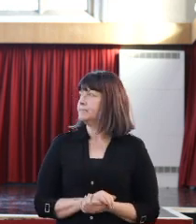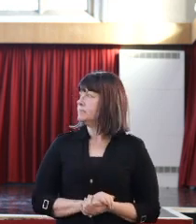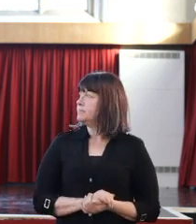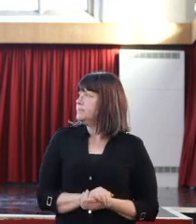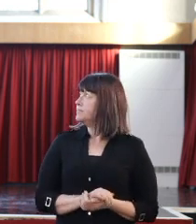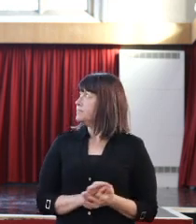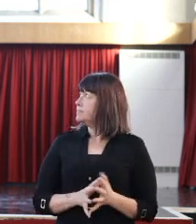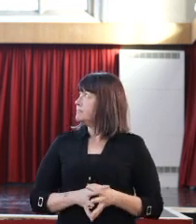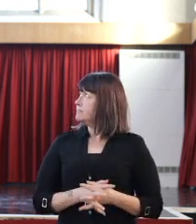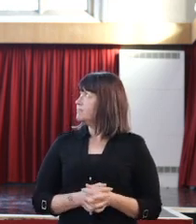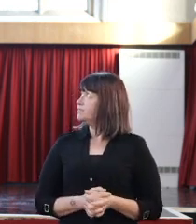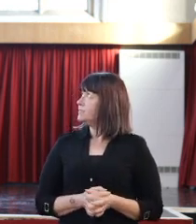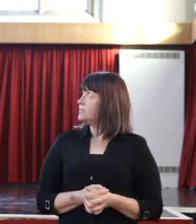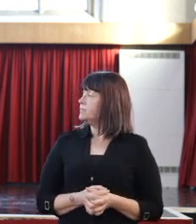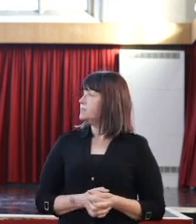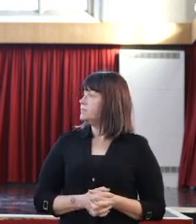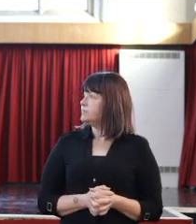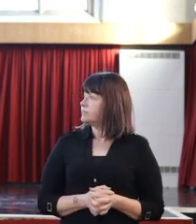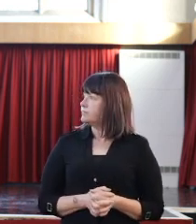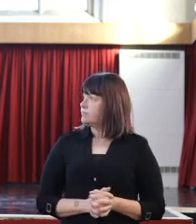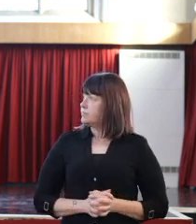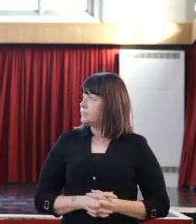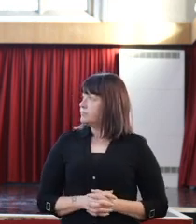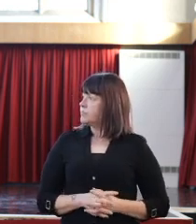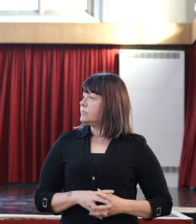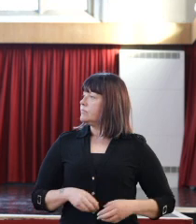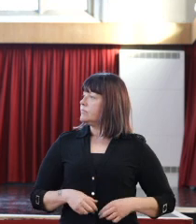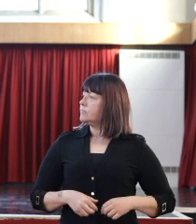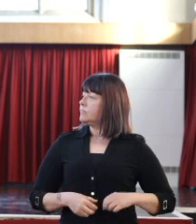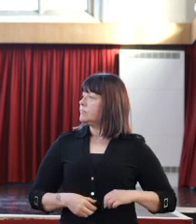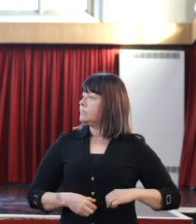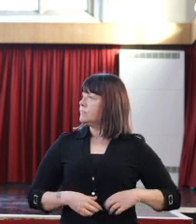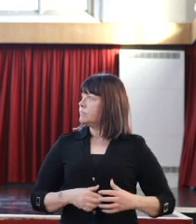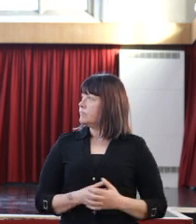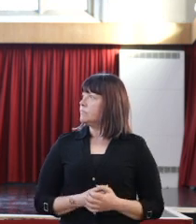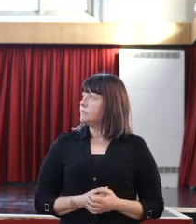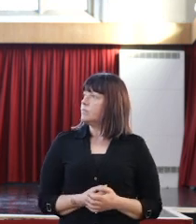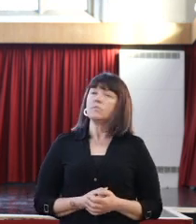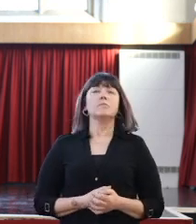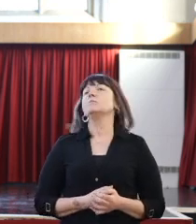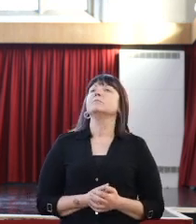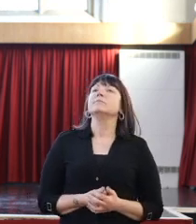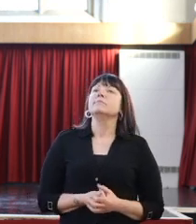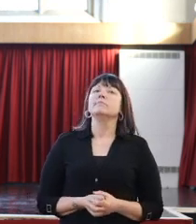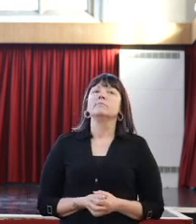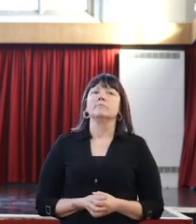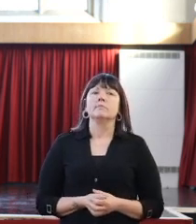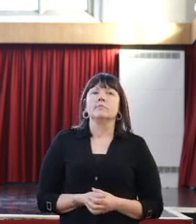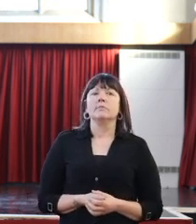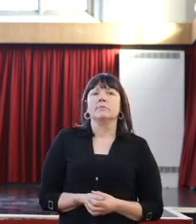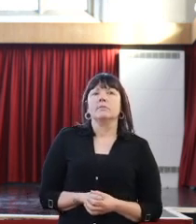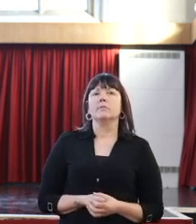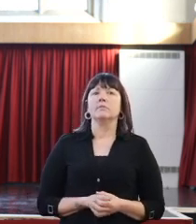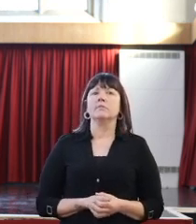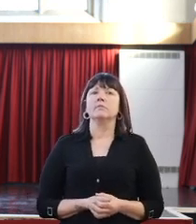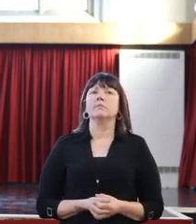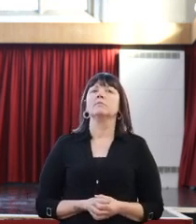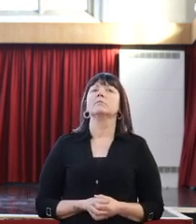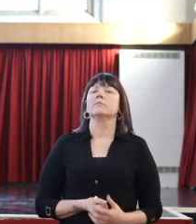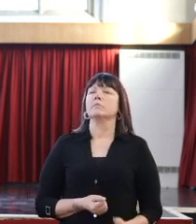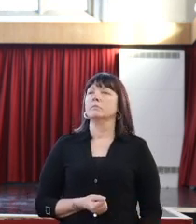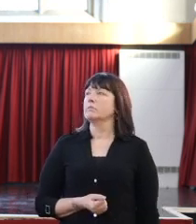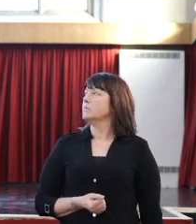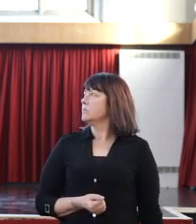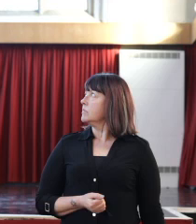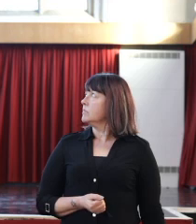I just... Sorry. It's okay. Sometimes it works like that. Might go to YouTube. It should